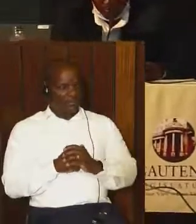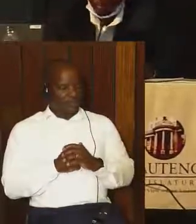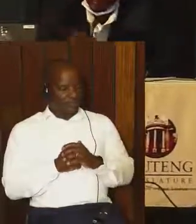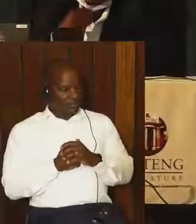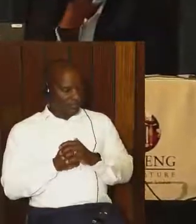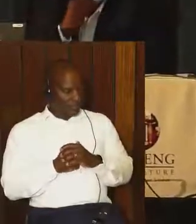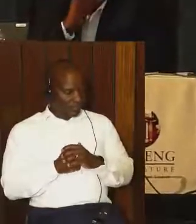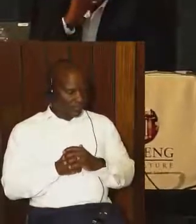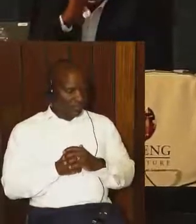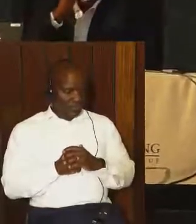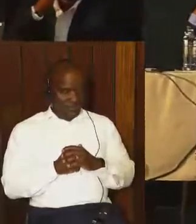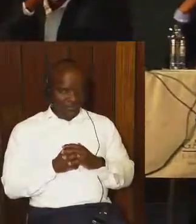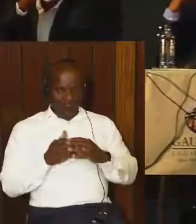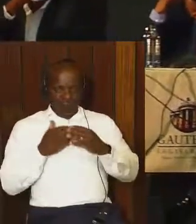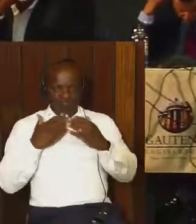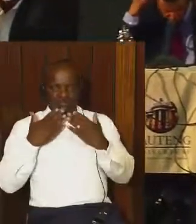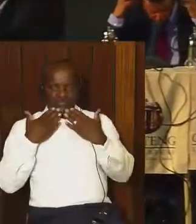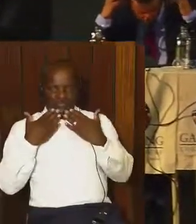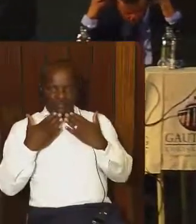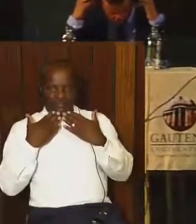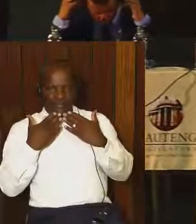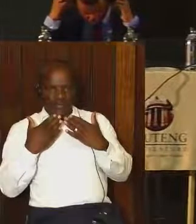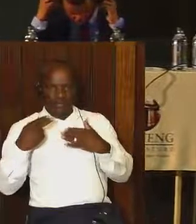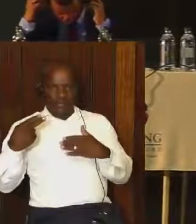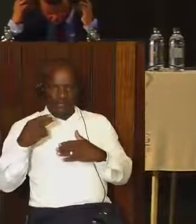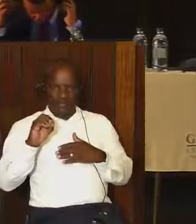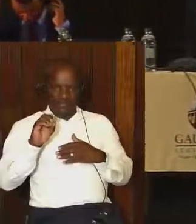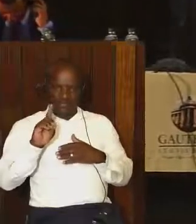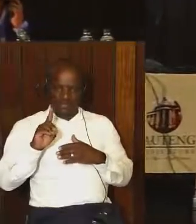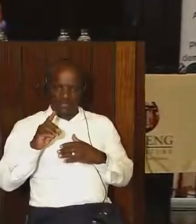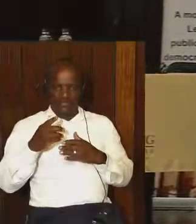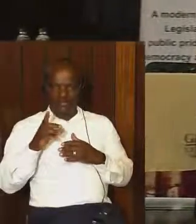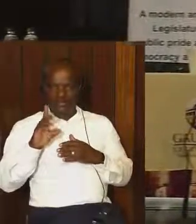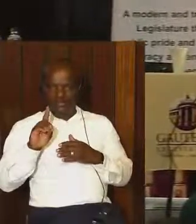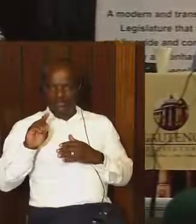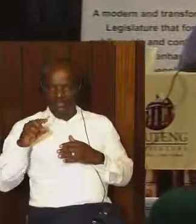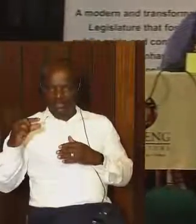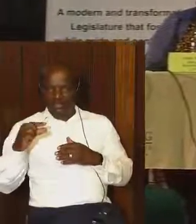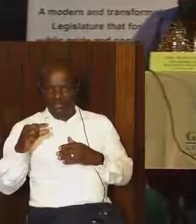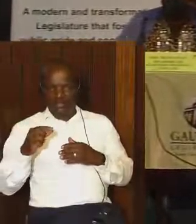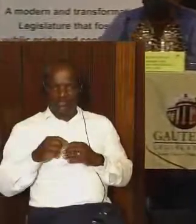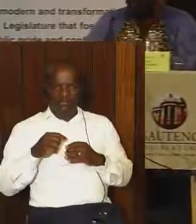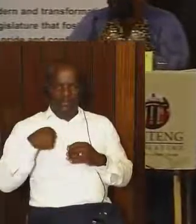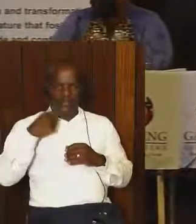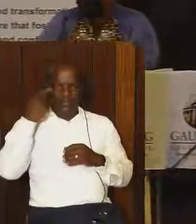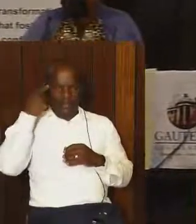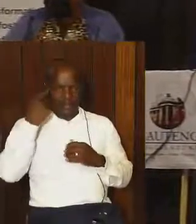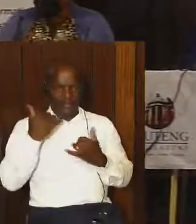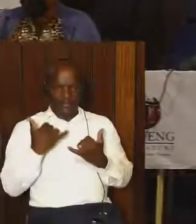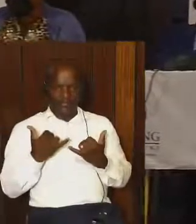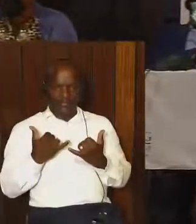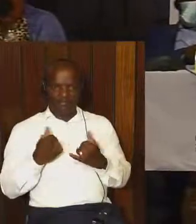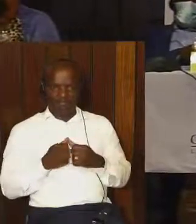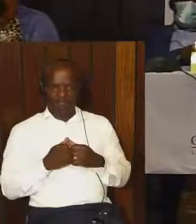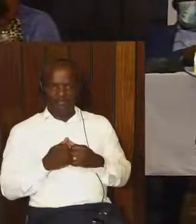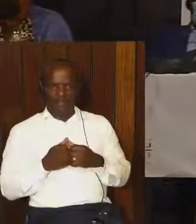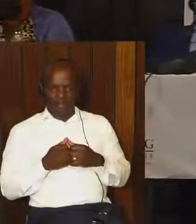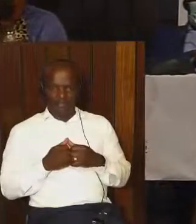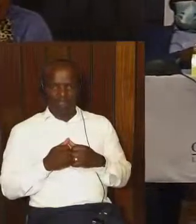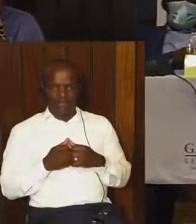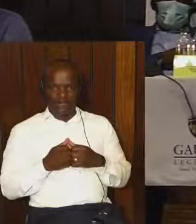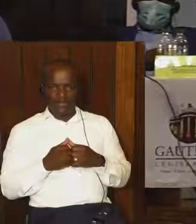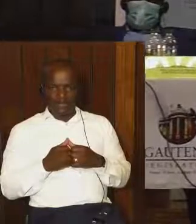Okay, thank you very much, HOD and DDG. I think so.